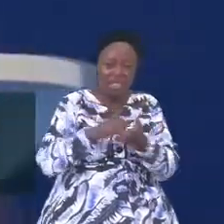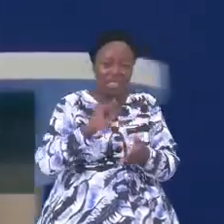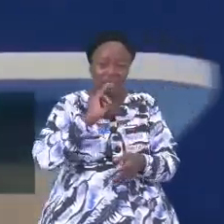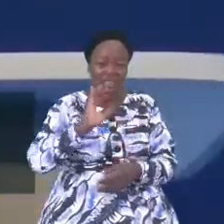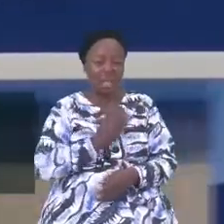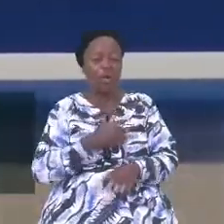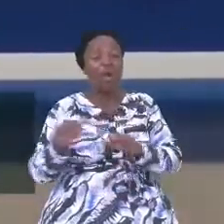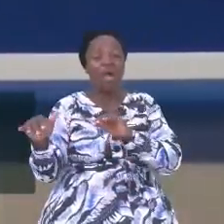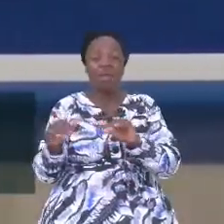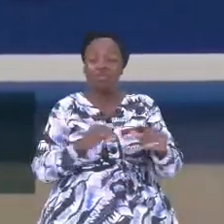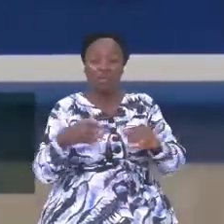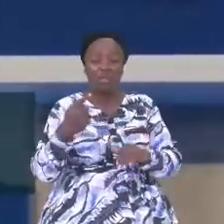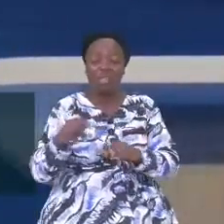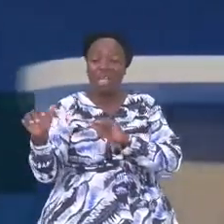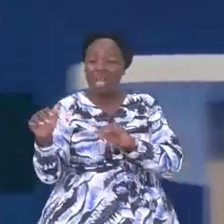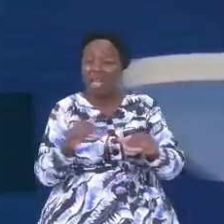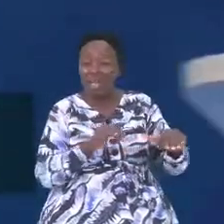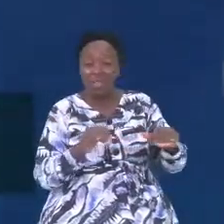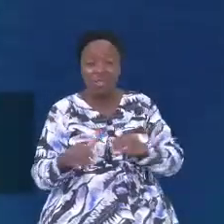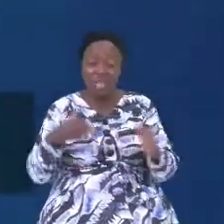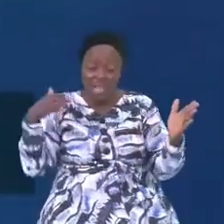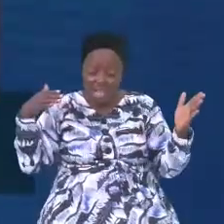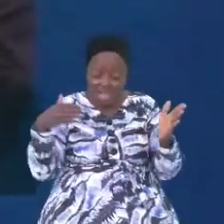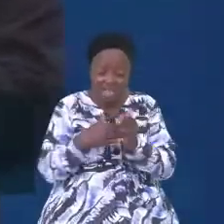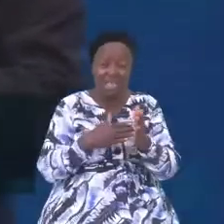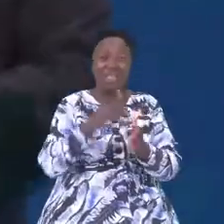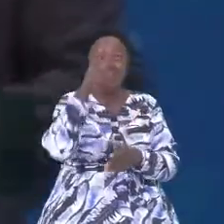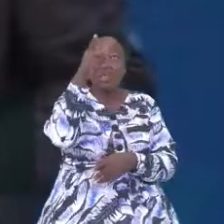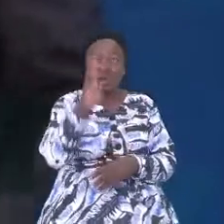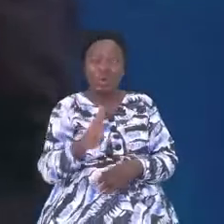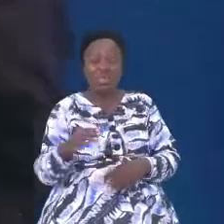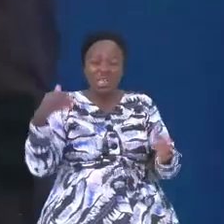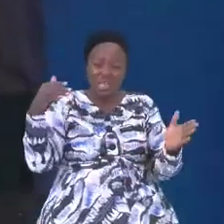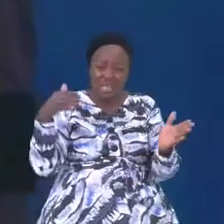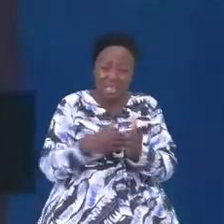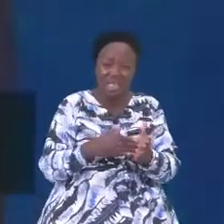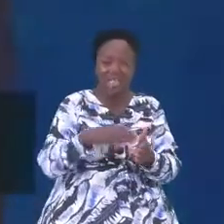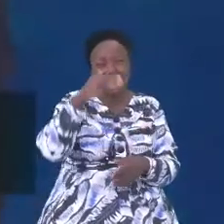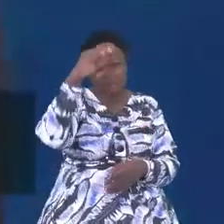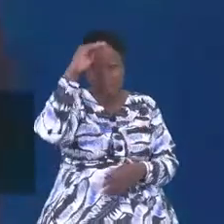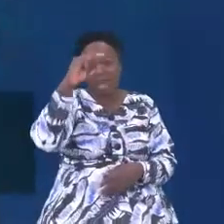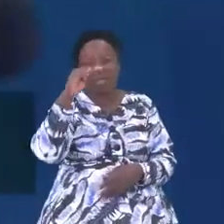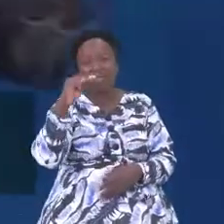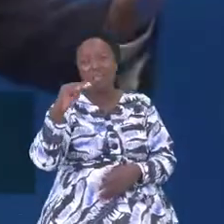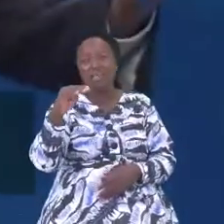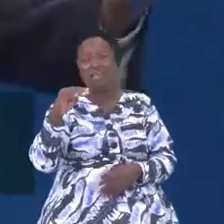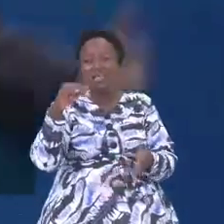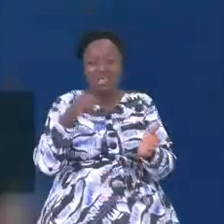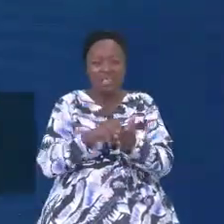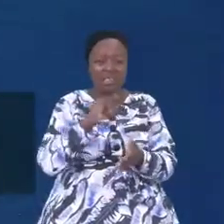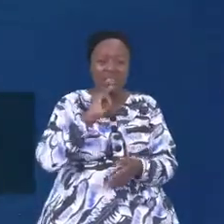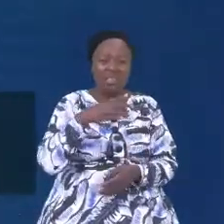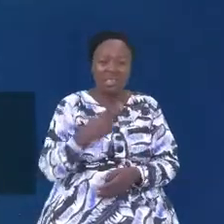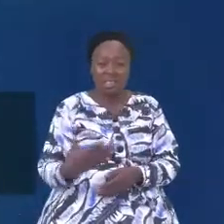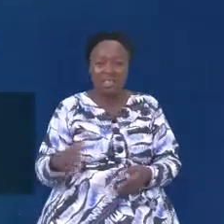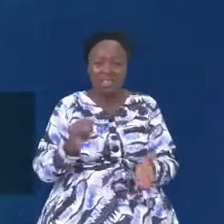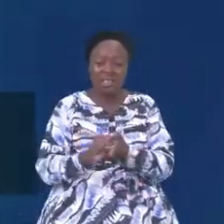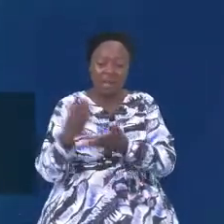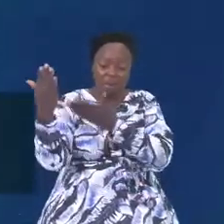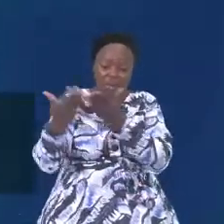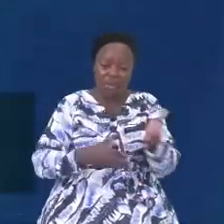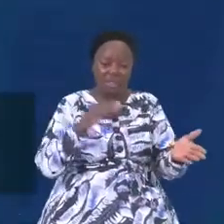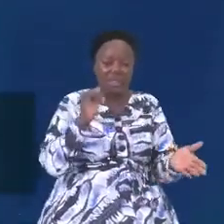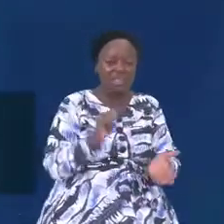action, the action against God, against man. It's the sin that